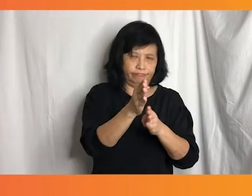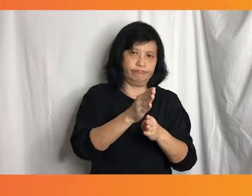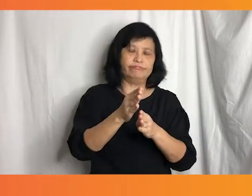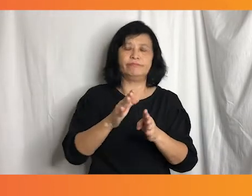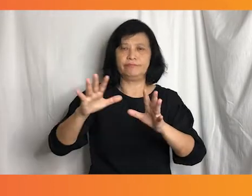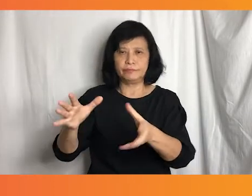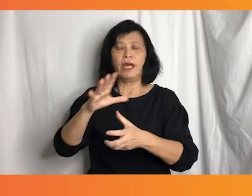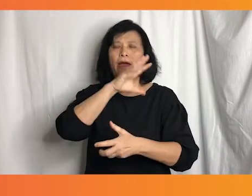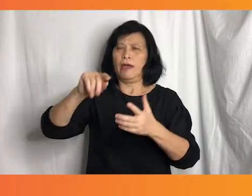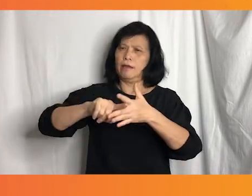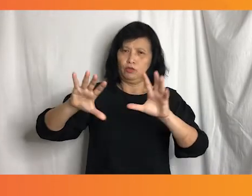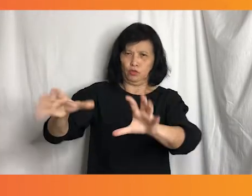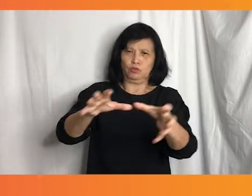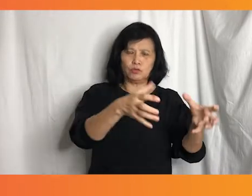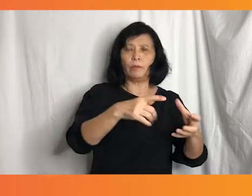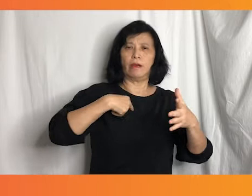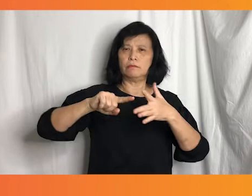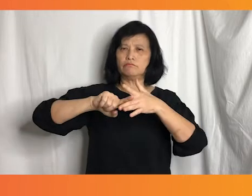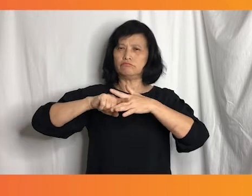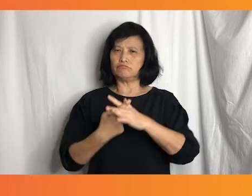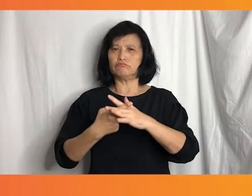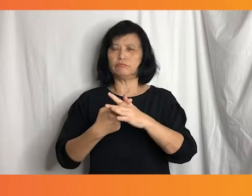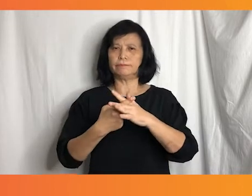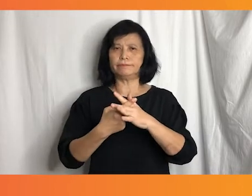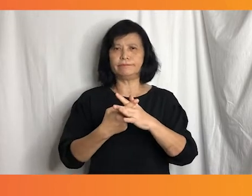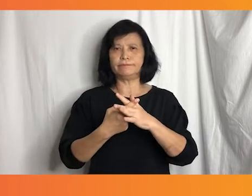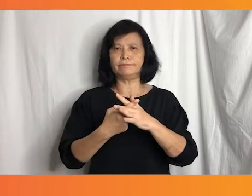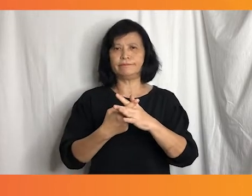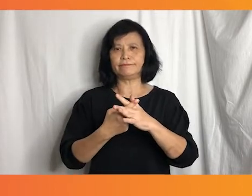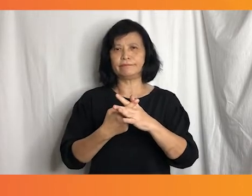have. So we started this